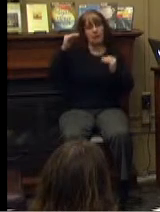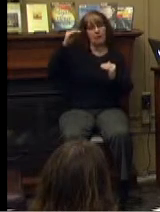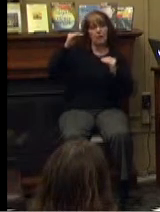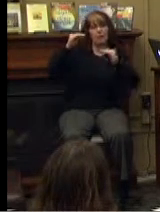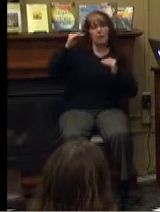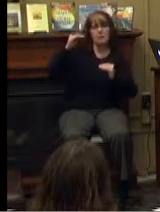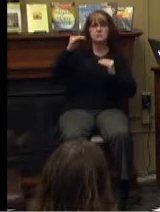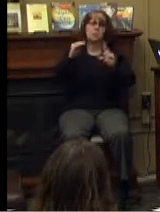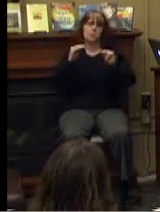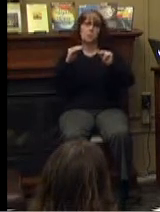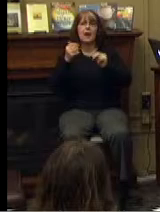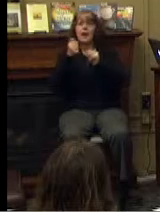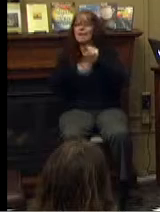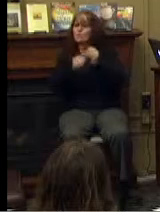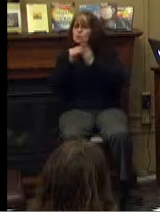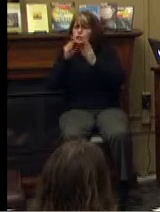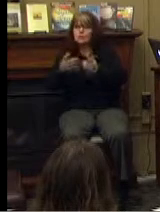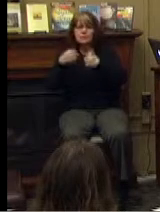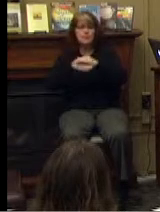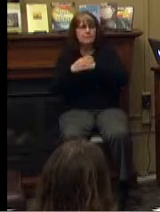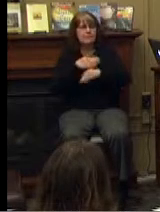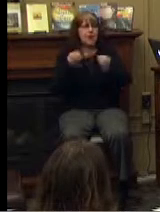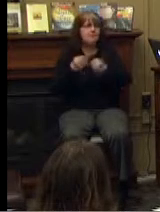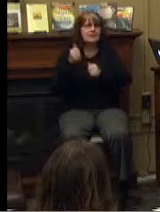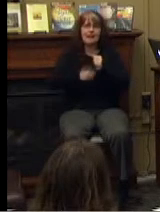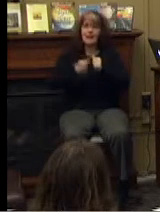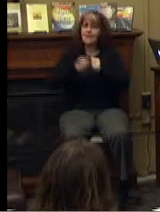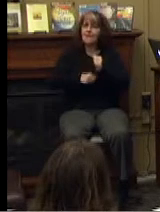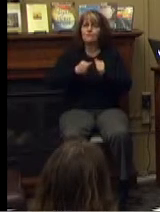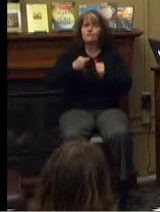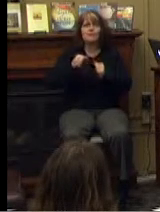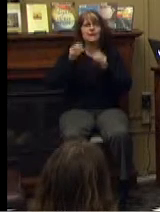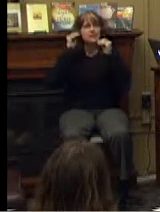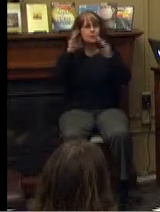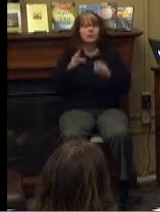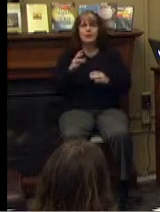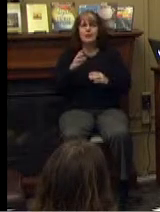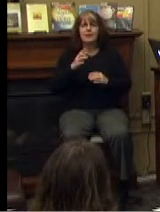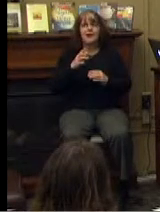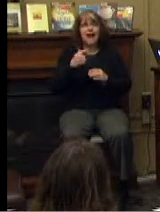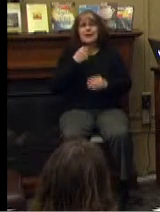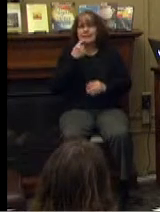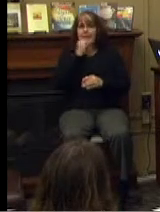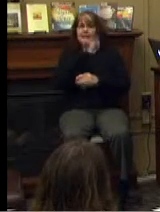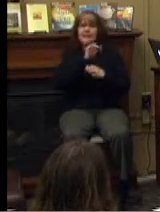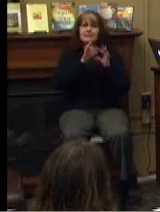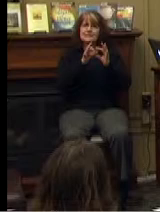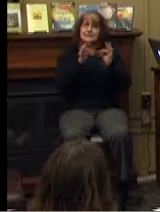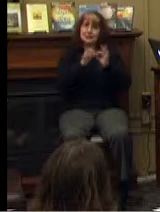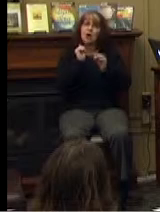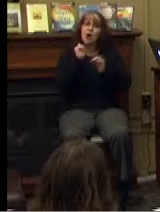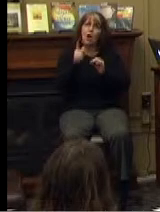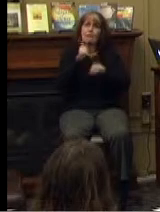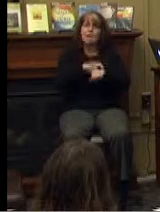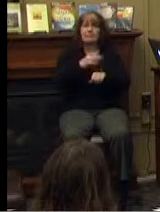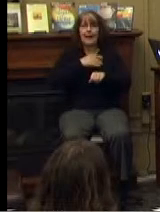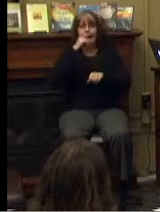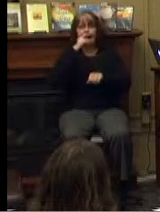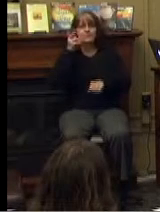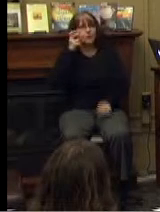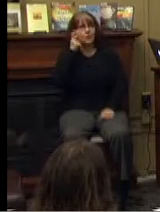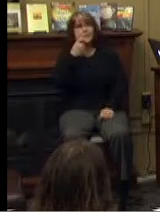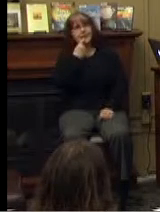walks into my office, every faculty, I think I say that so much that my kids say it just automatically. But that's my goal, to see that